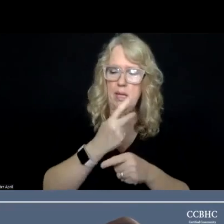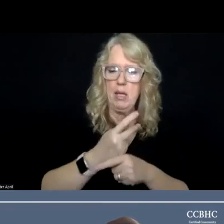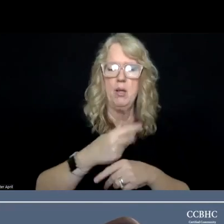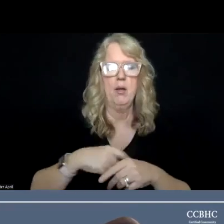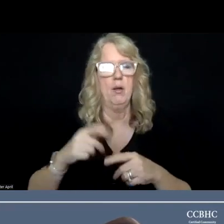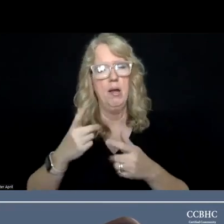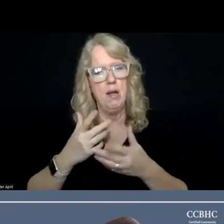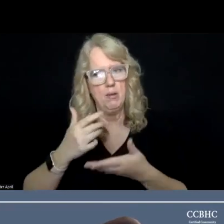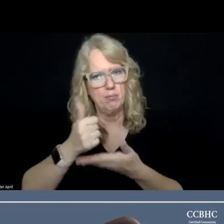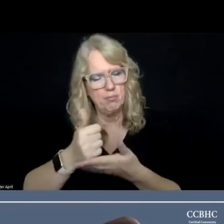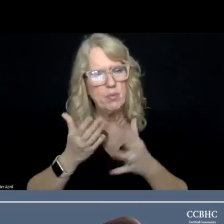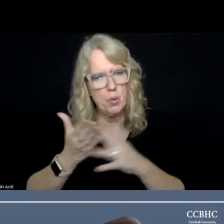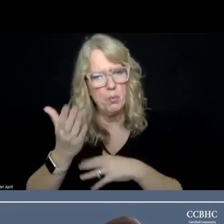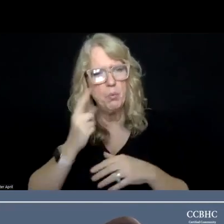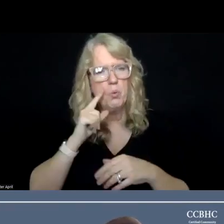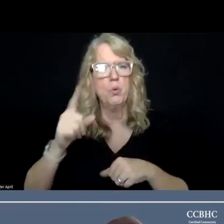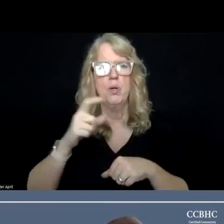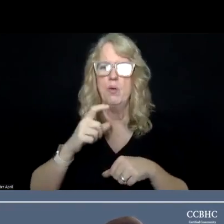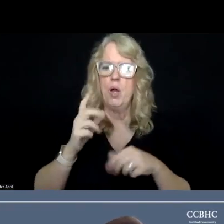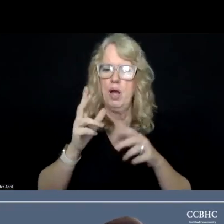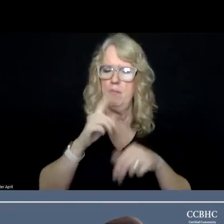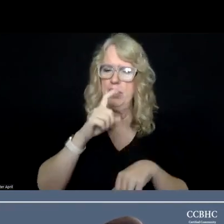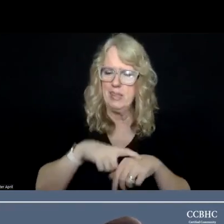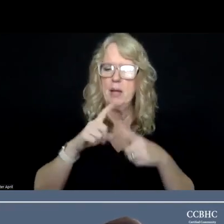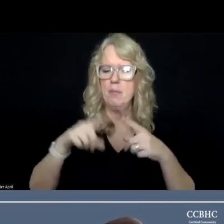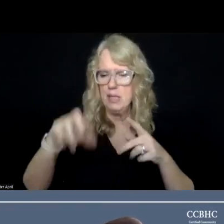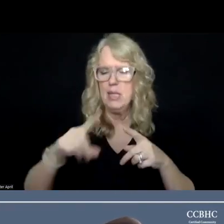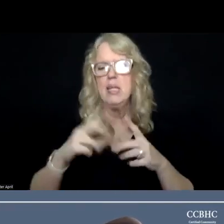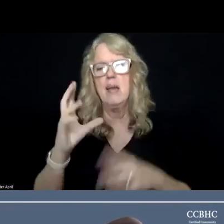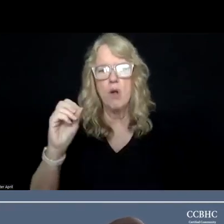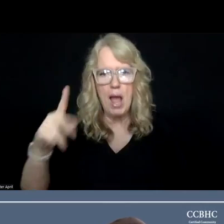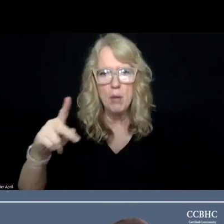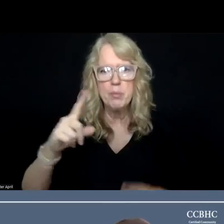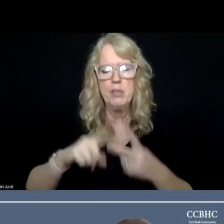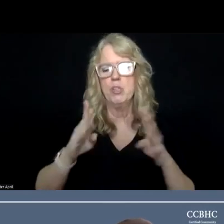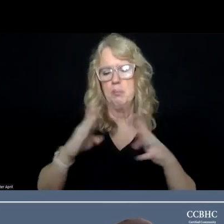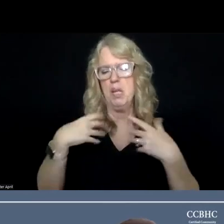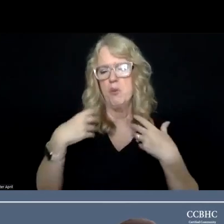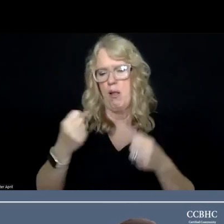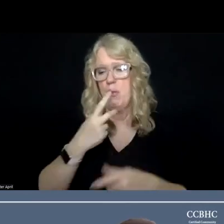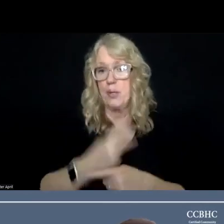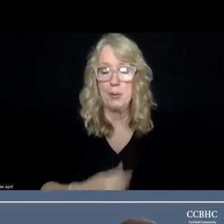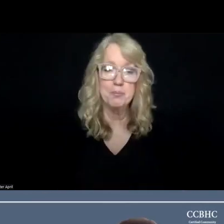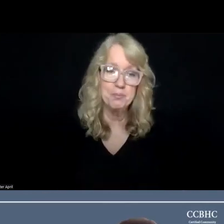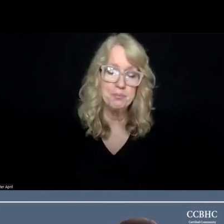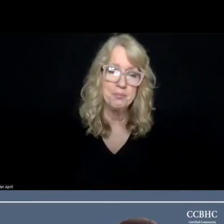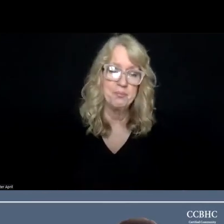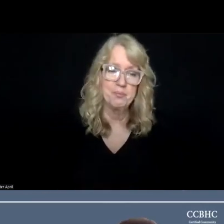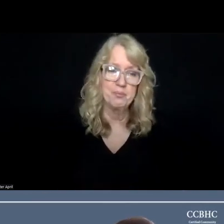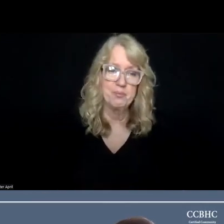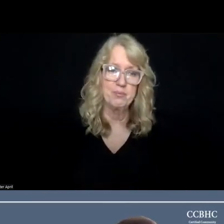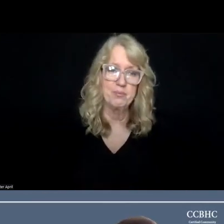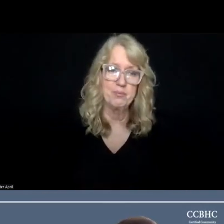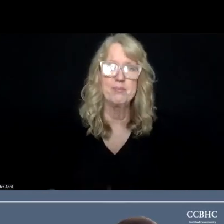perpetuity through the time that a person needs supports in terms of outpatient behavioral health care. And so